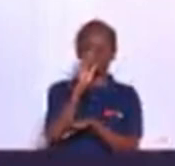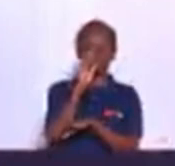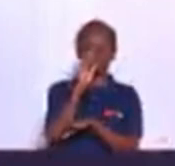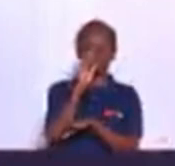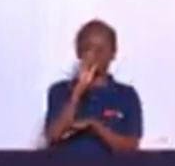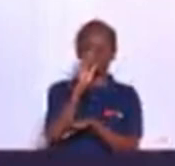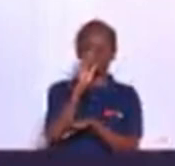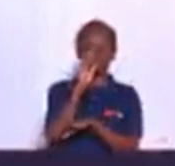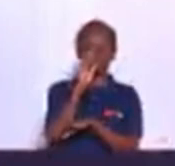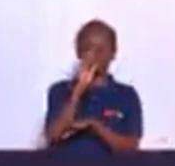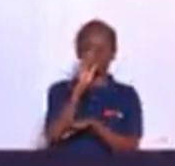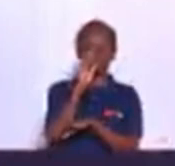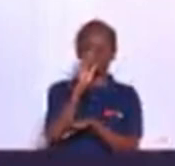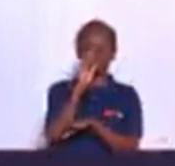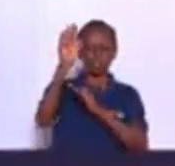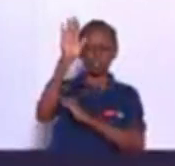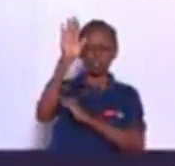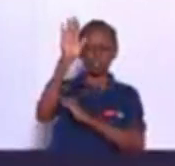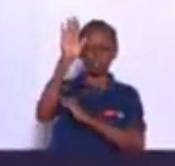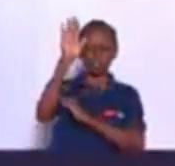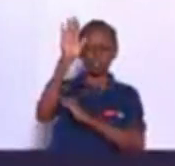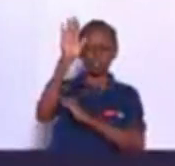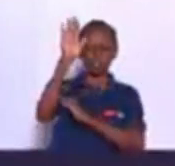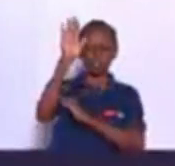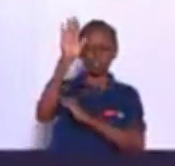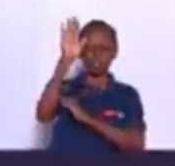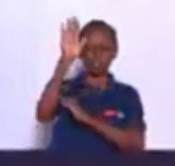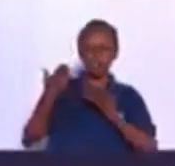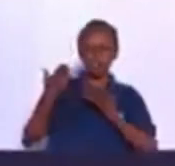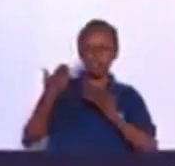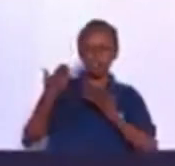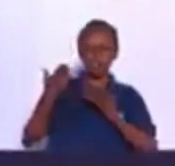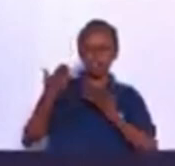your children, and you invite us to come